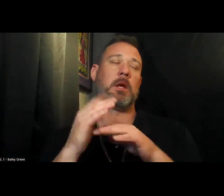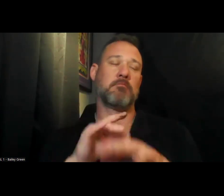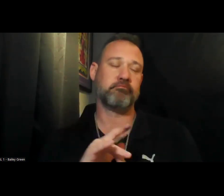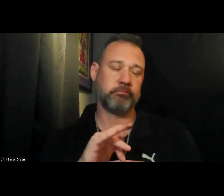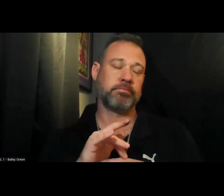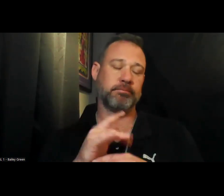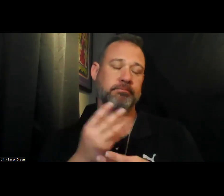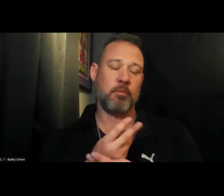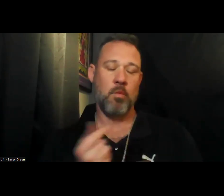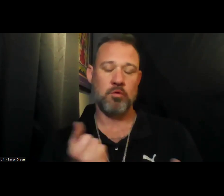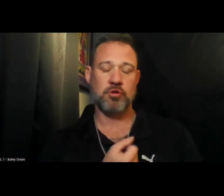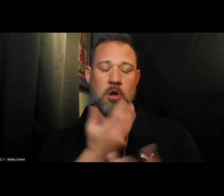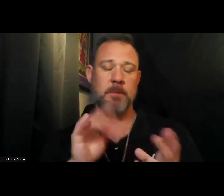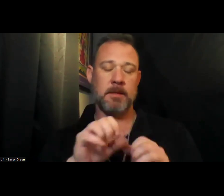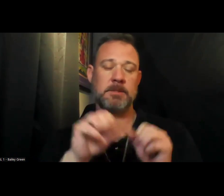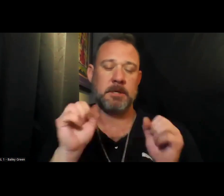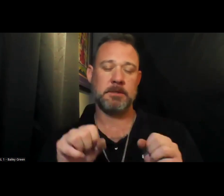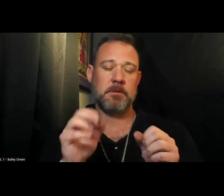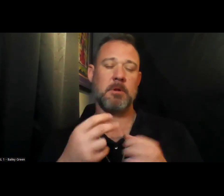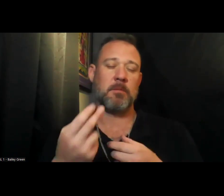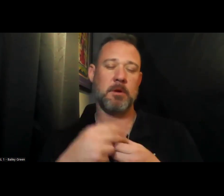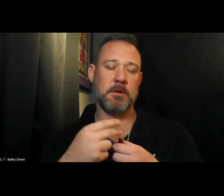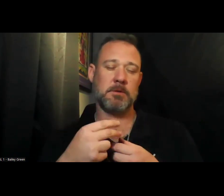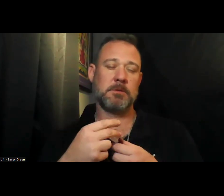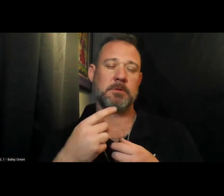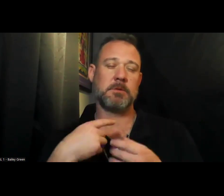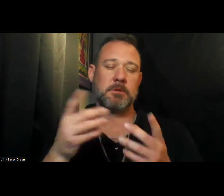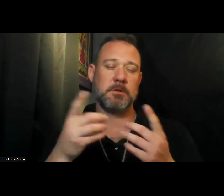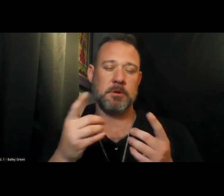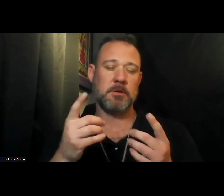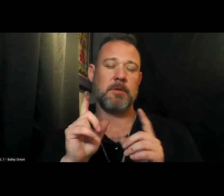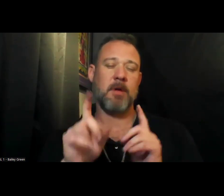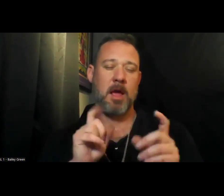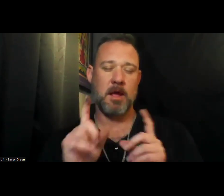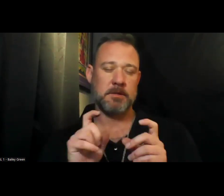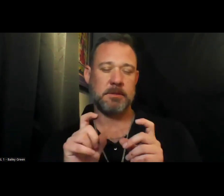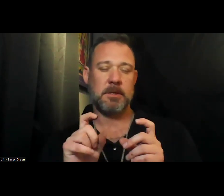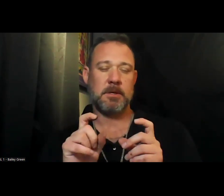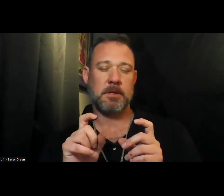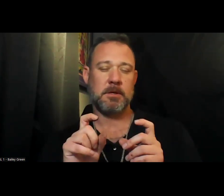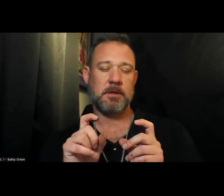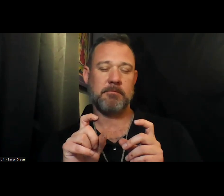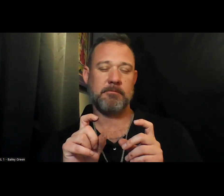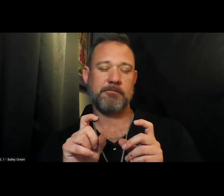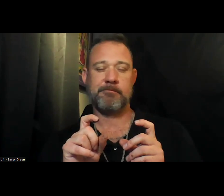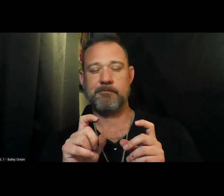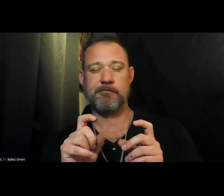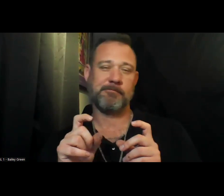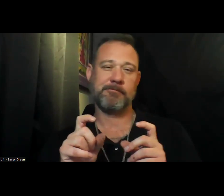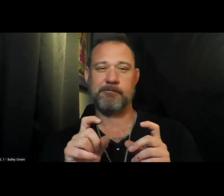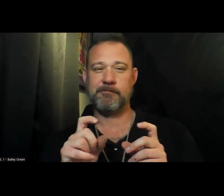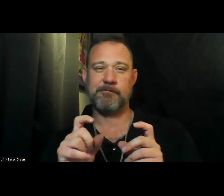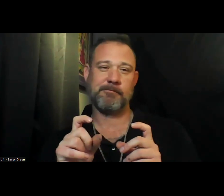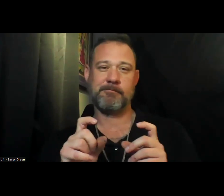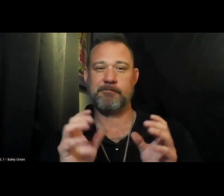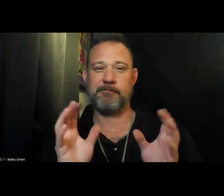system. And one participant described the basic act of asking a question and getting help as an endurance test.